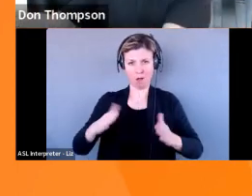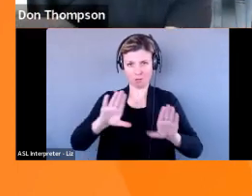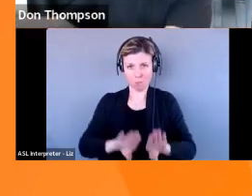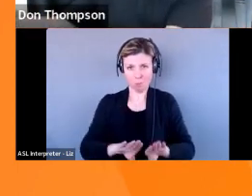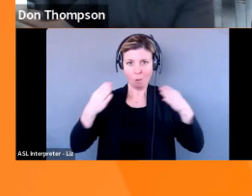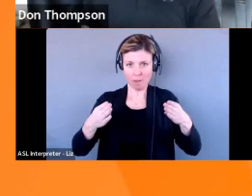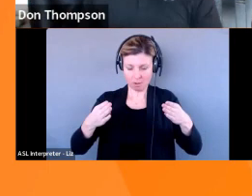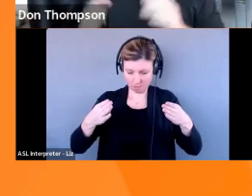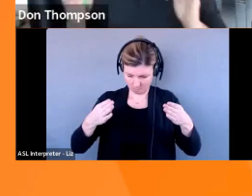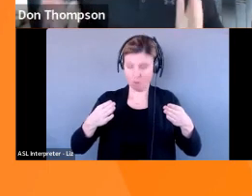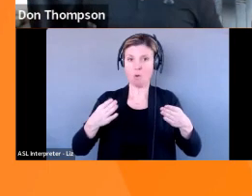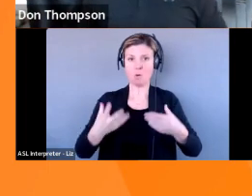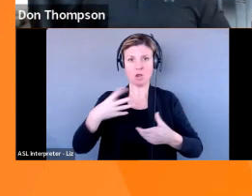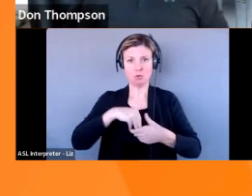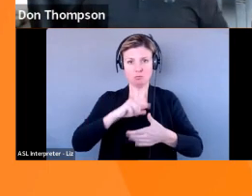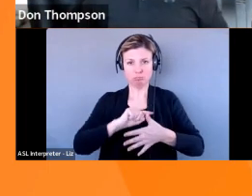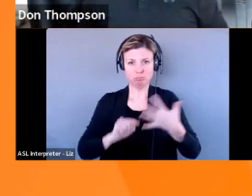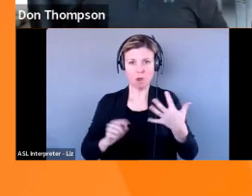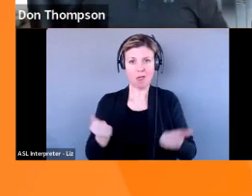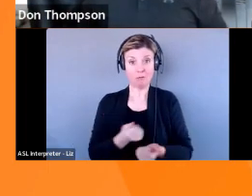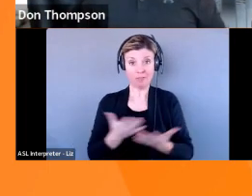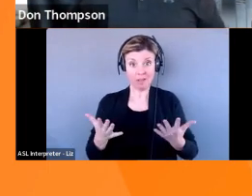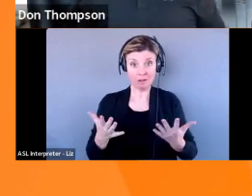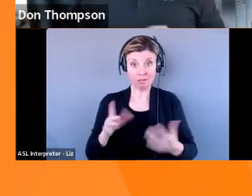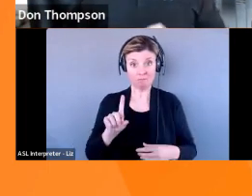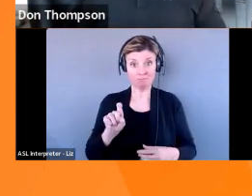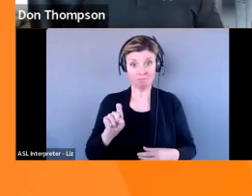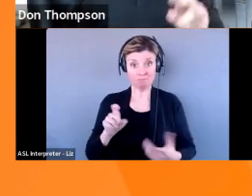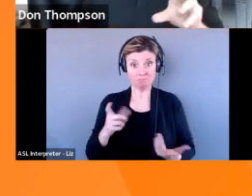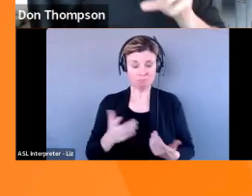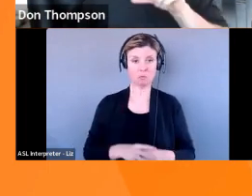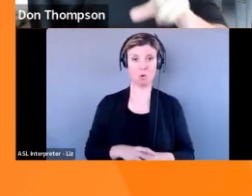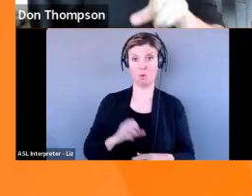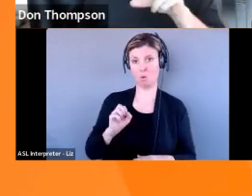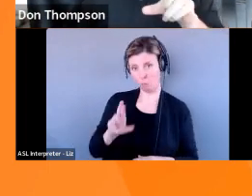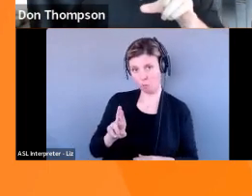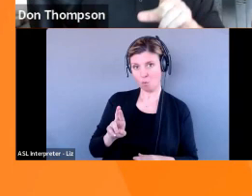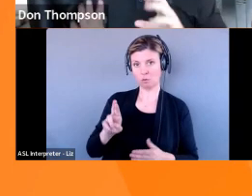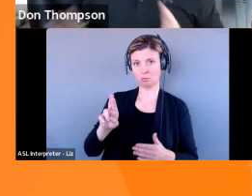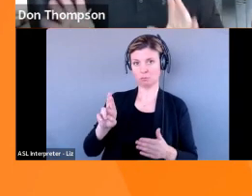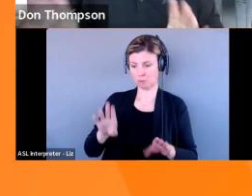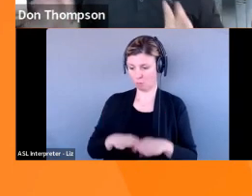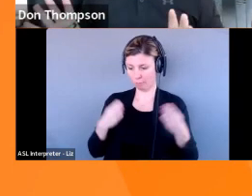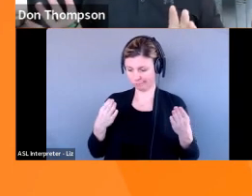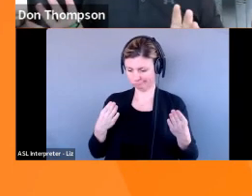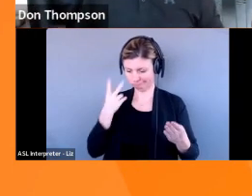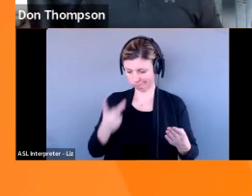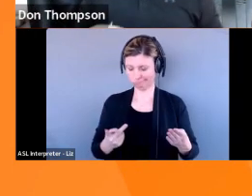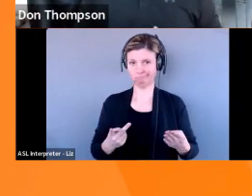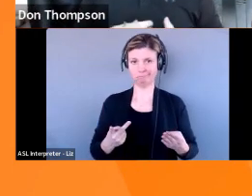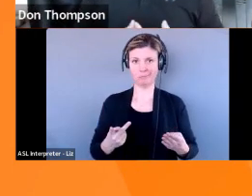out working? They have everything that they need, okay? Or is it just the jar, and that's